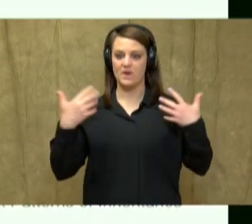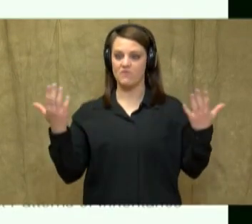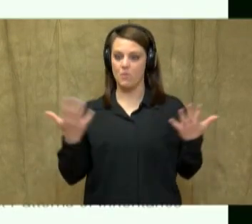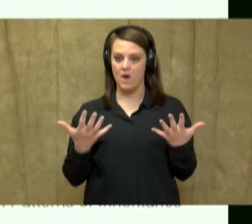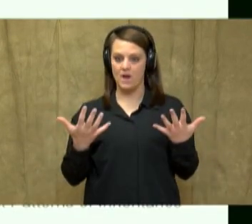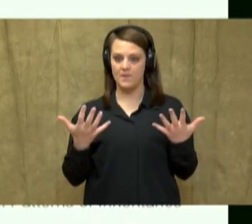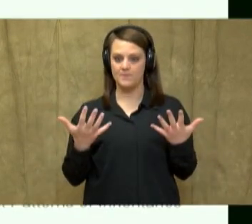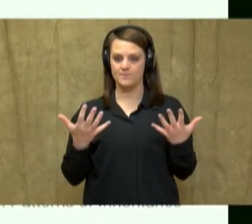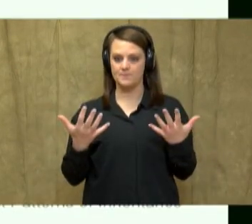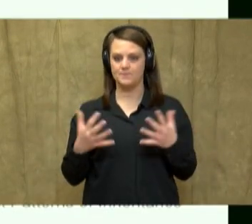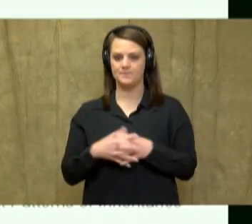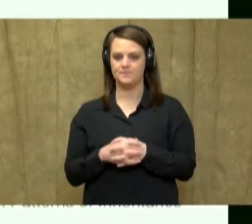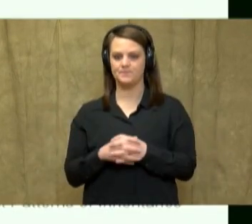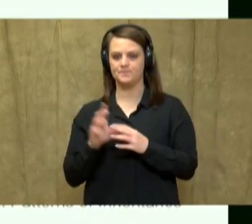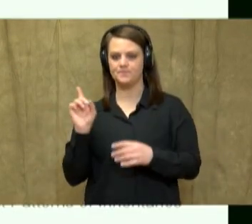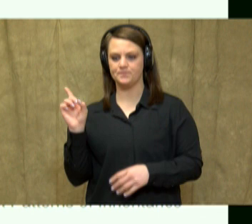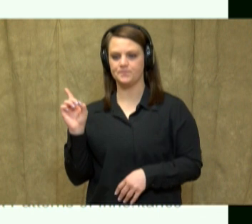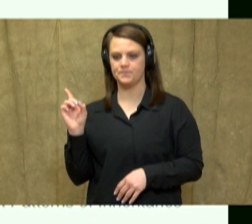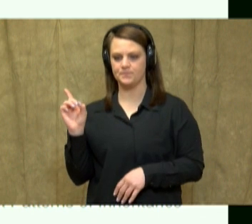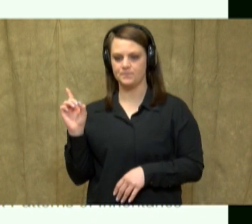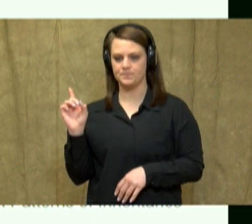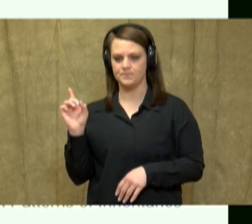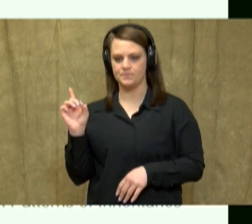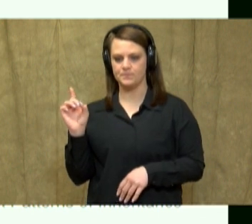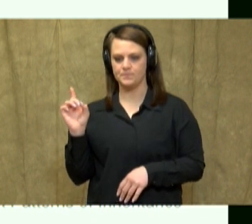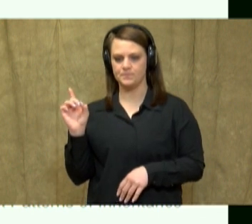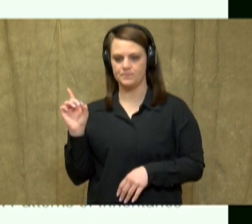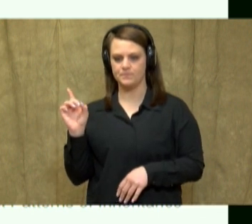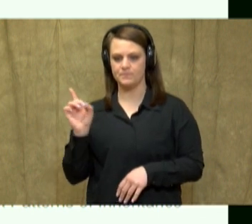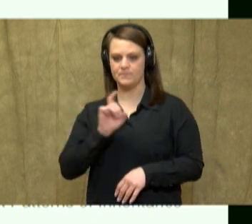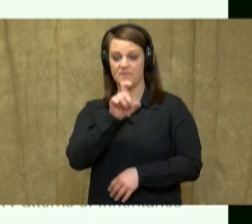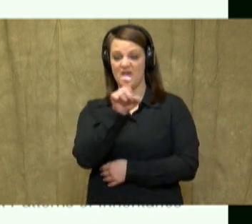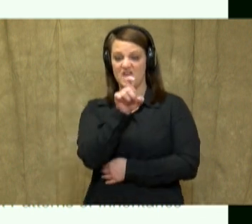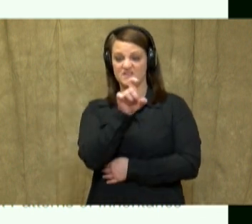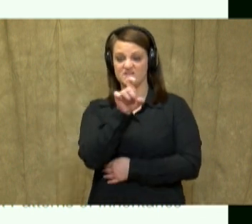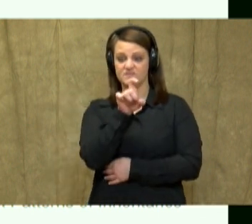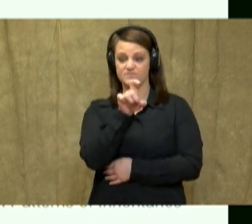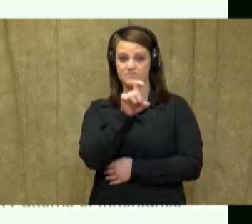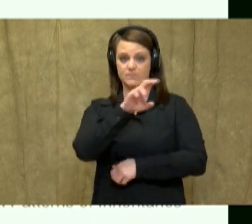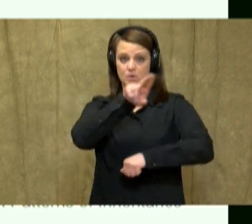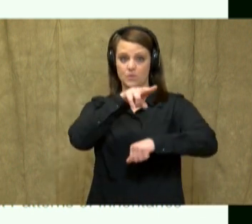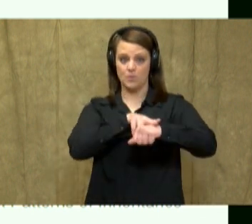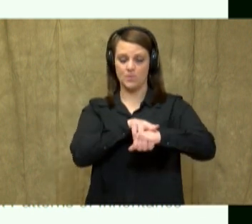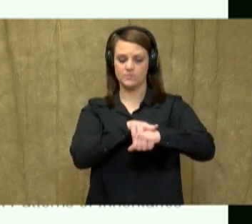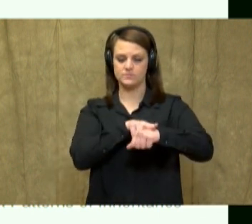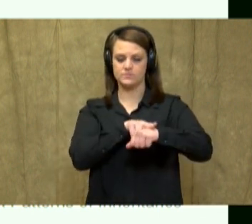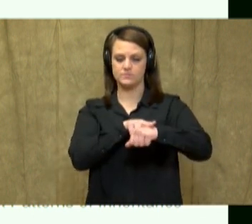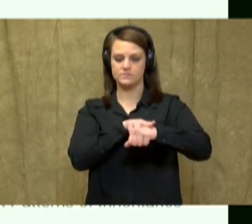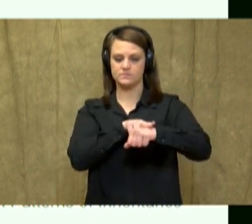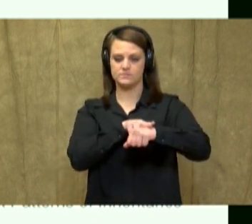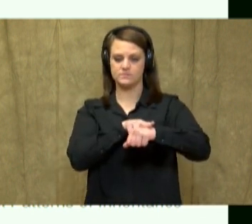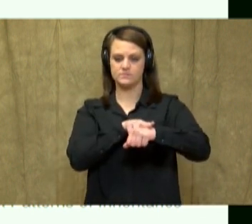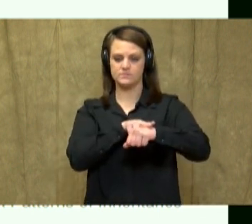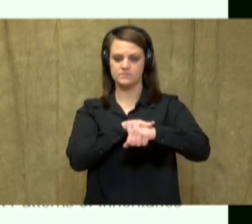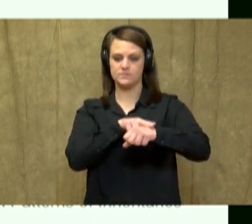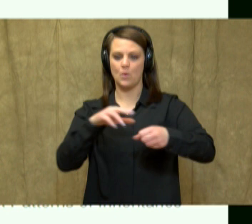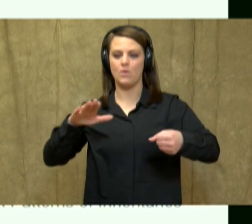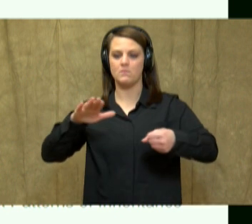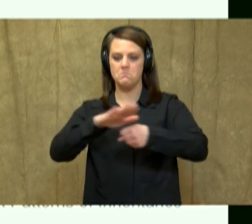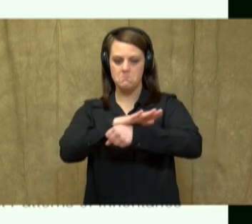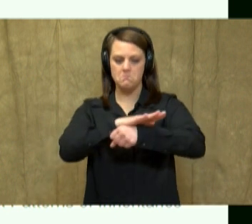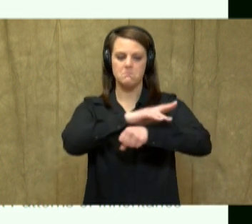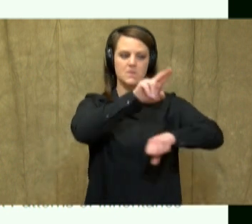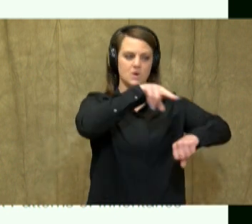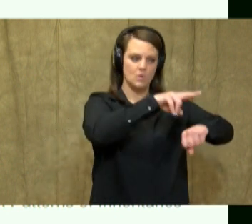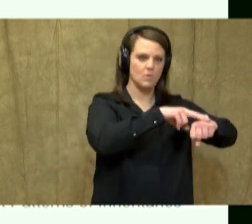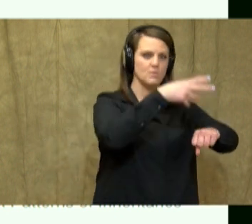X's go here and the Y's go here, and then each of these get an X. But we can either get X, completely normal, or we can have a completely normal